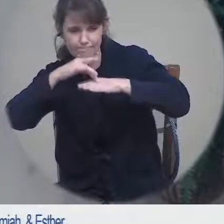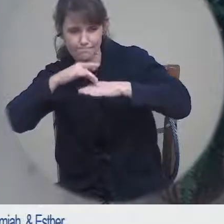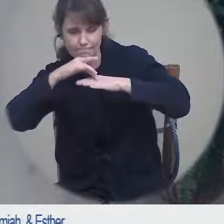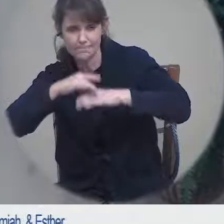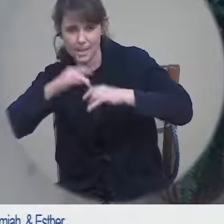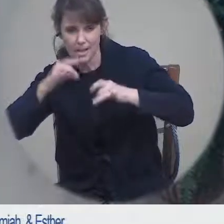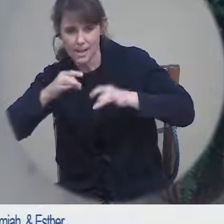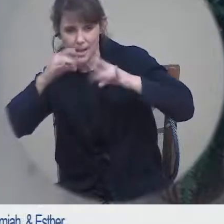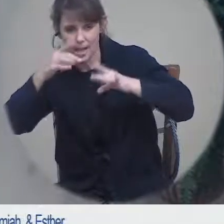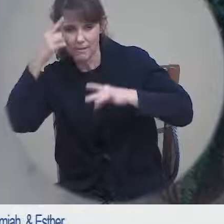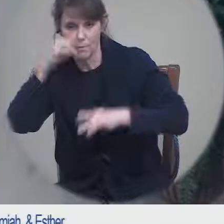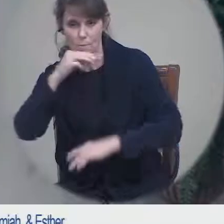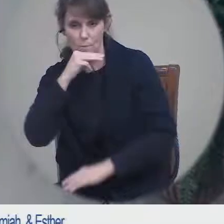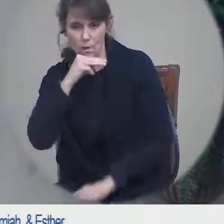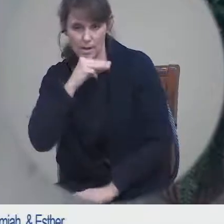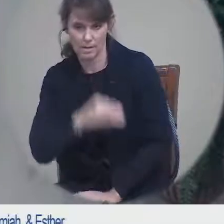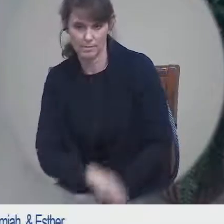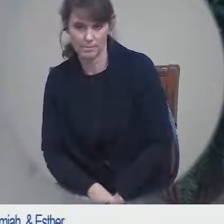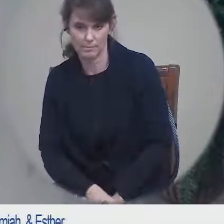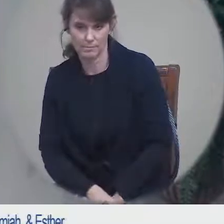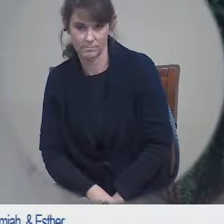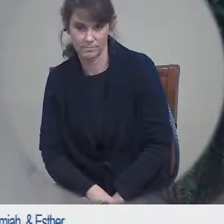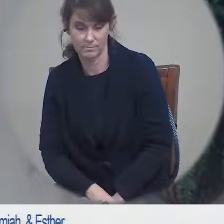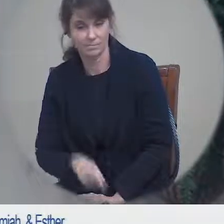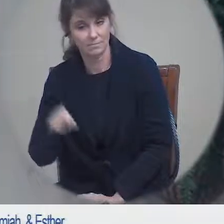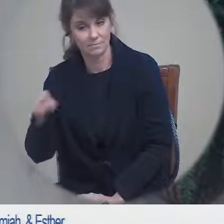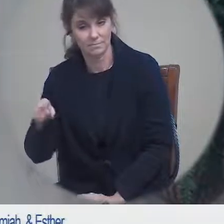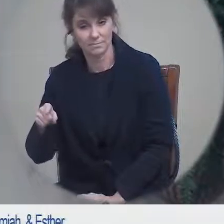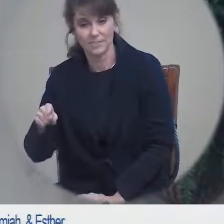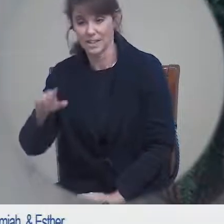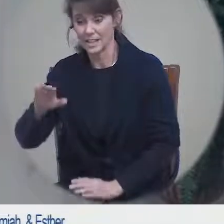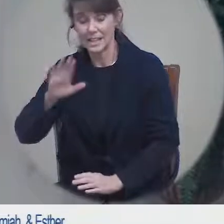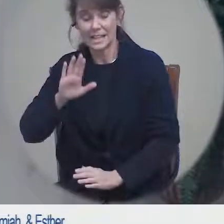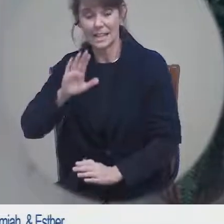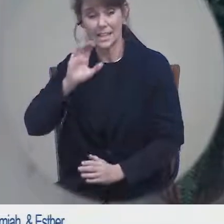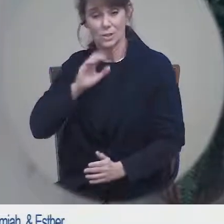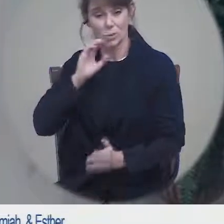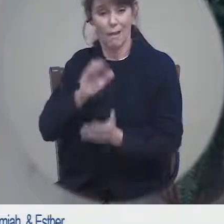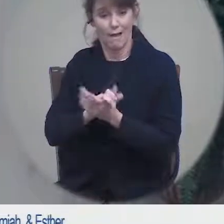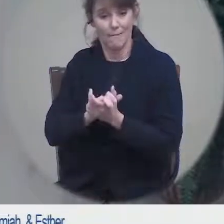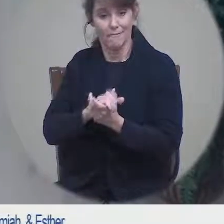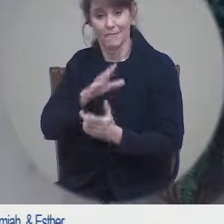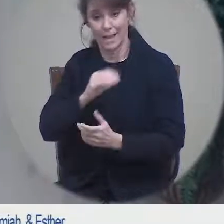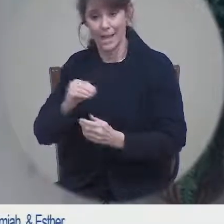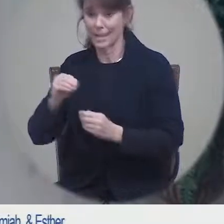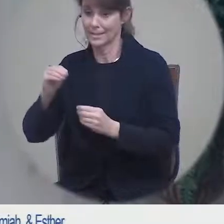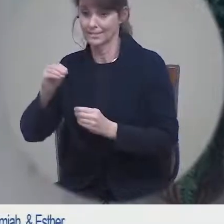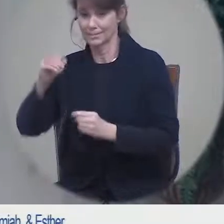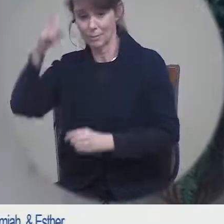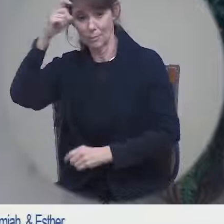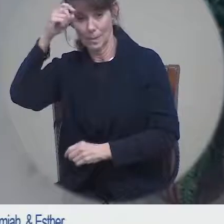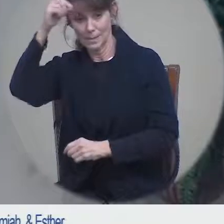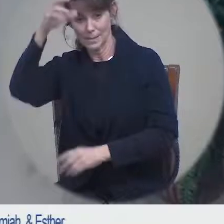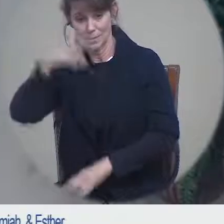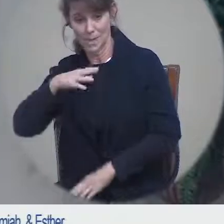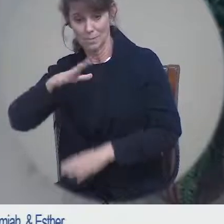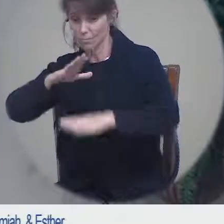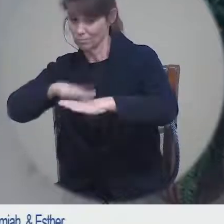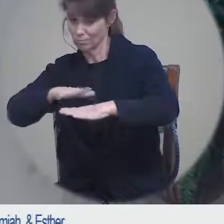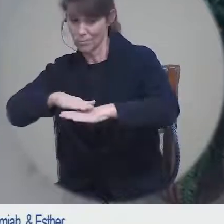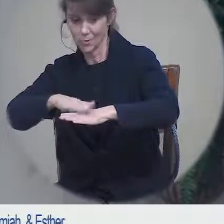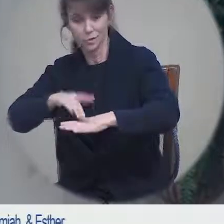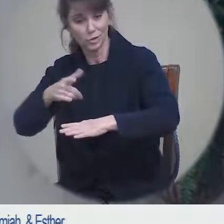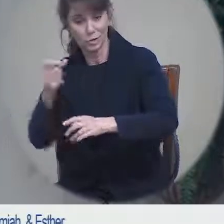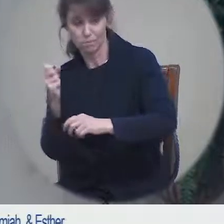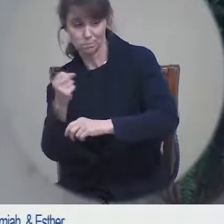to stand if Mordecai was a Jew. So that's the turning spot, from rags to